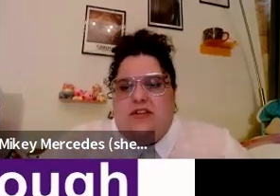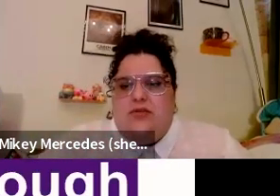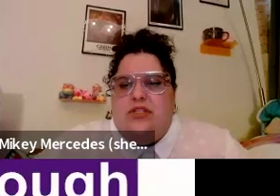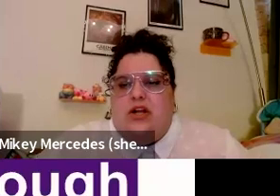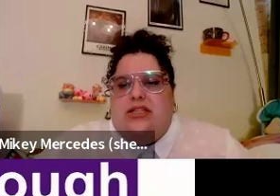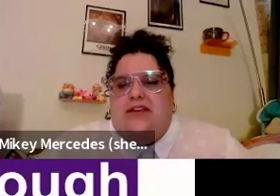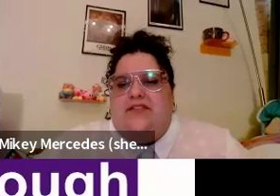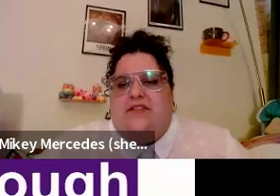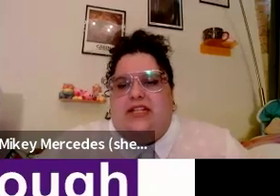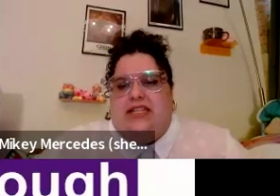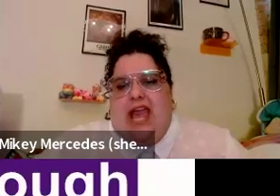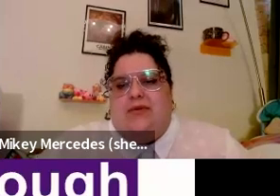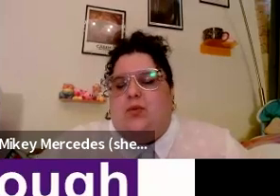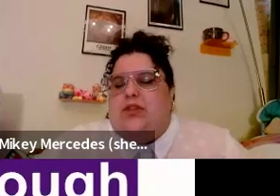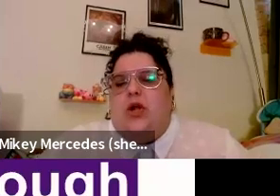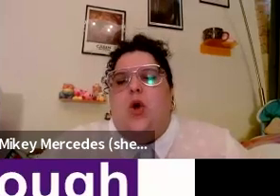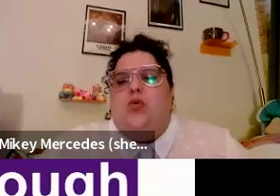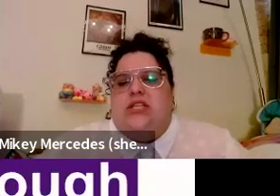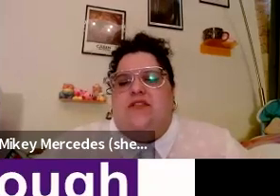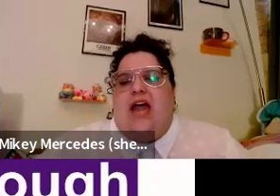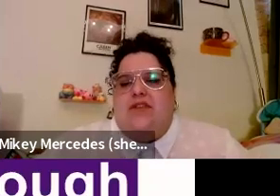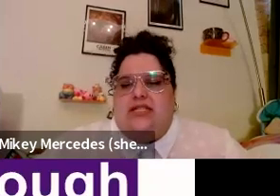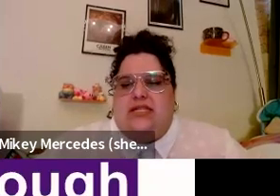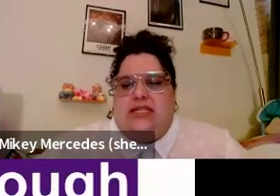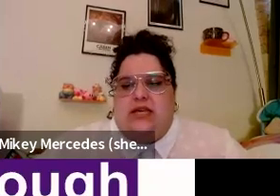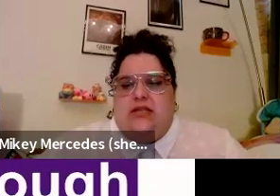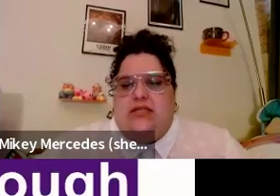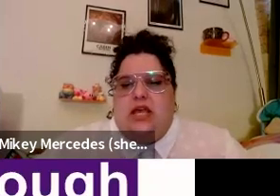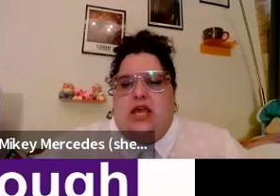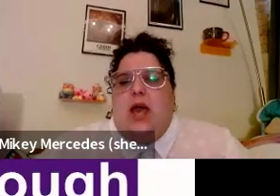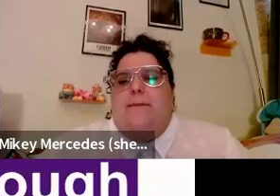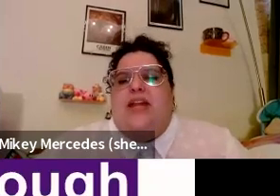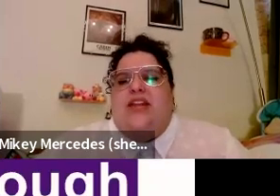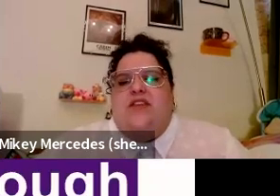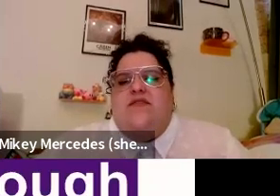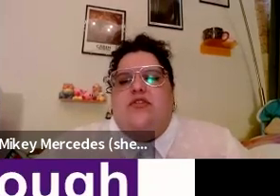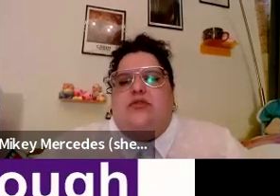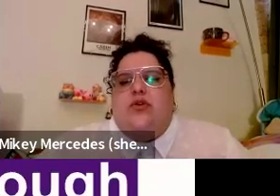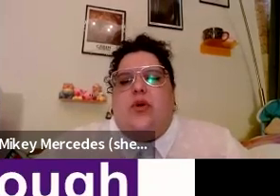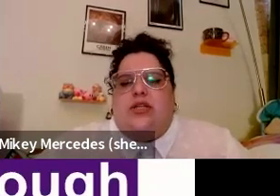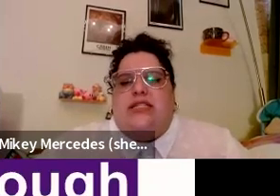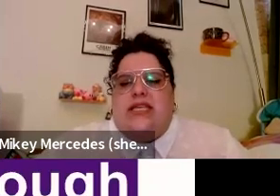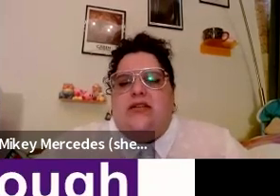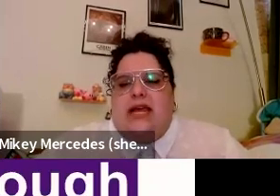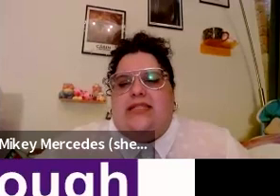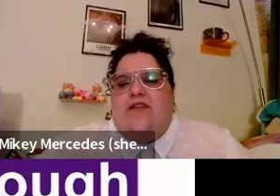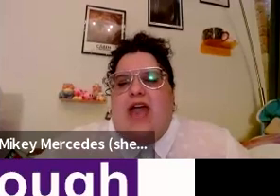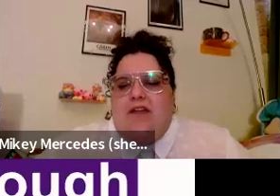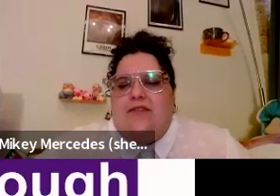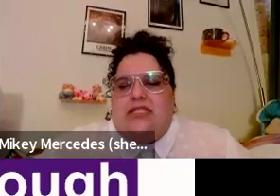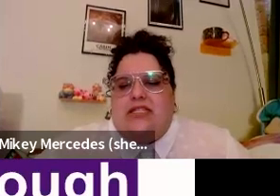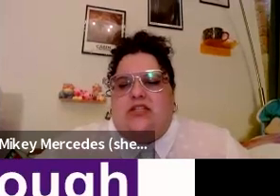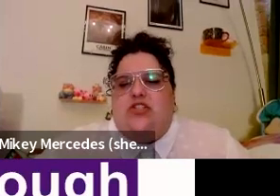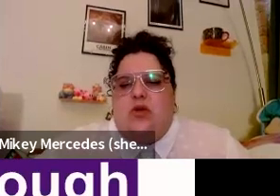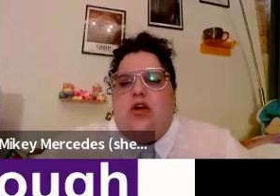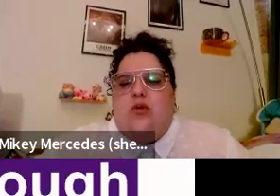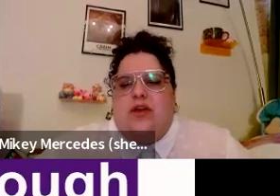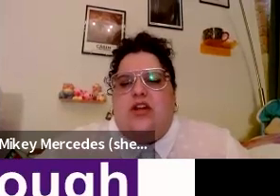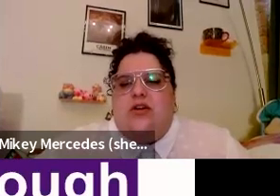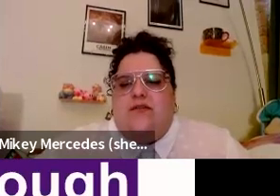seen. My mother ordered me to give them her phone number. I watched the employee on the phone with my mother with the "I'm gonna get